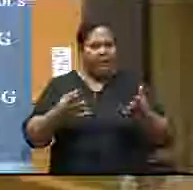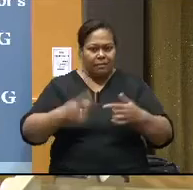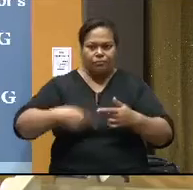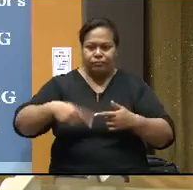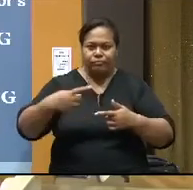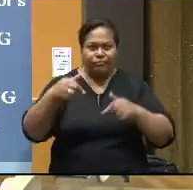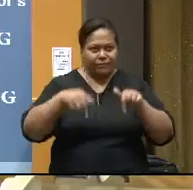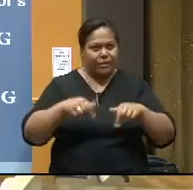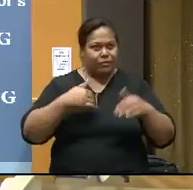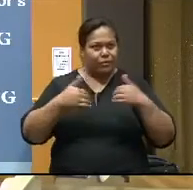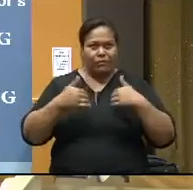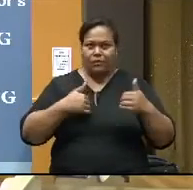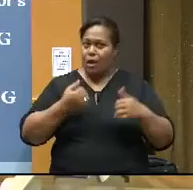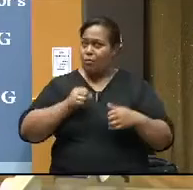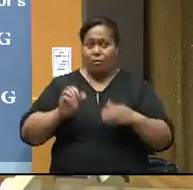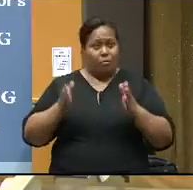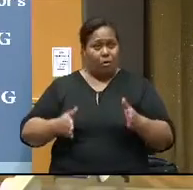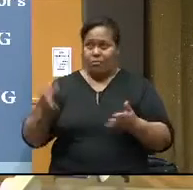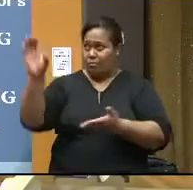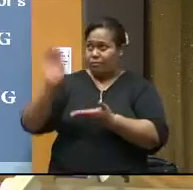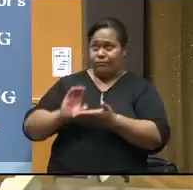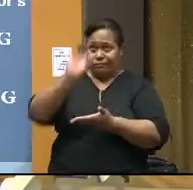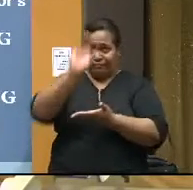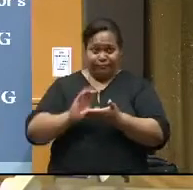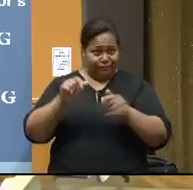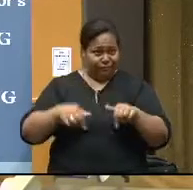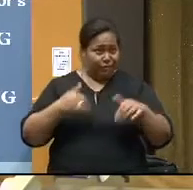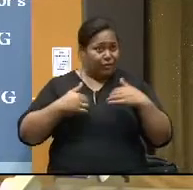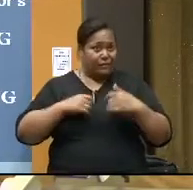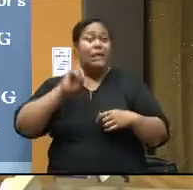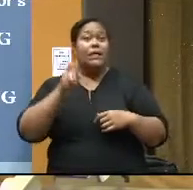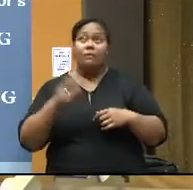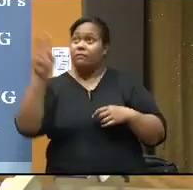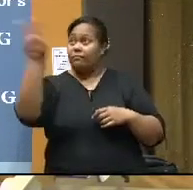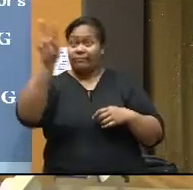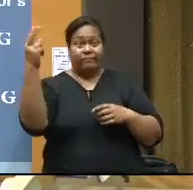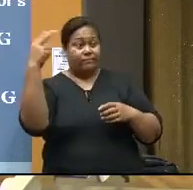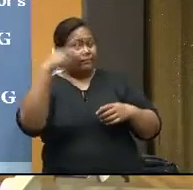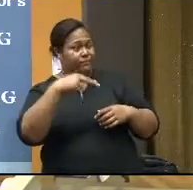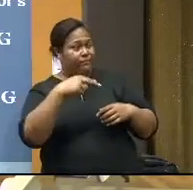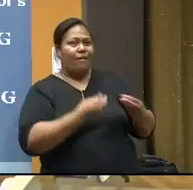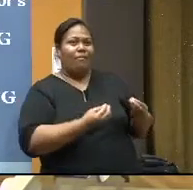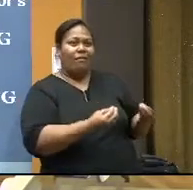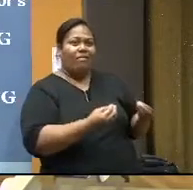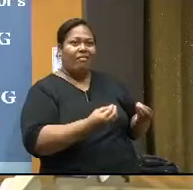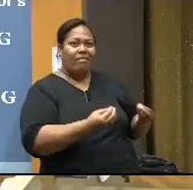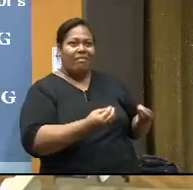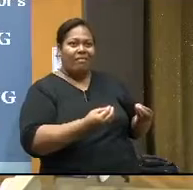university. Nobody will fund the university unless they see something of value from